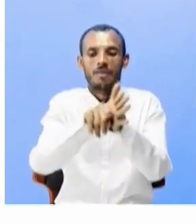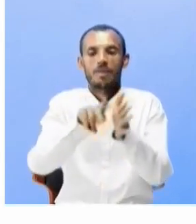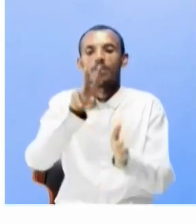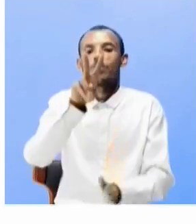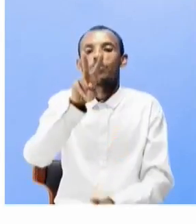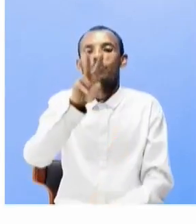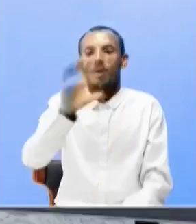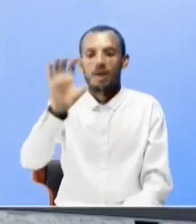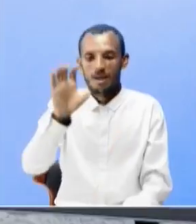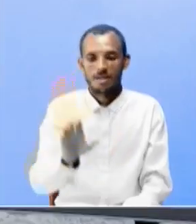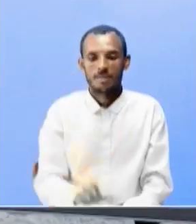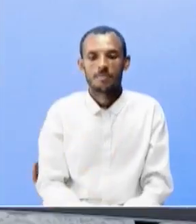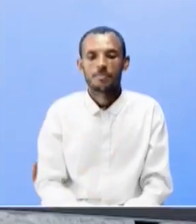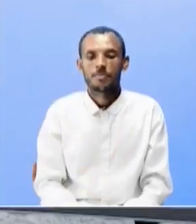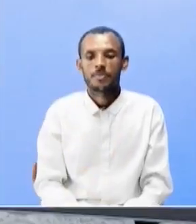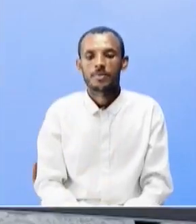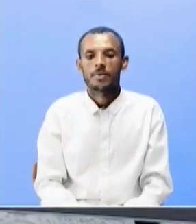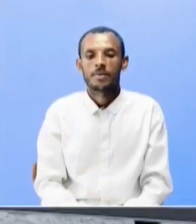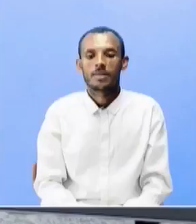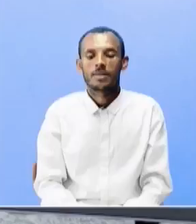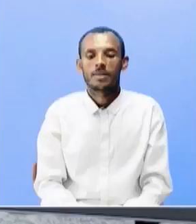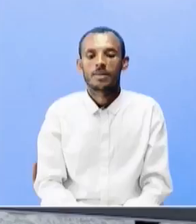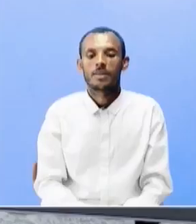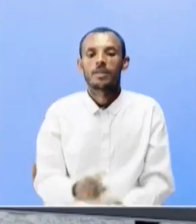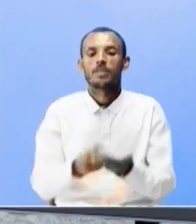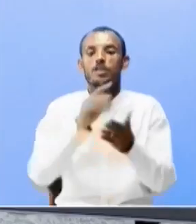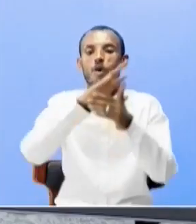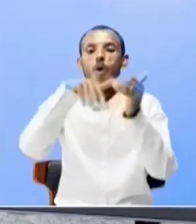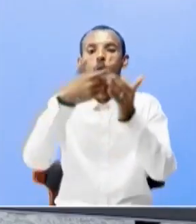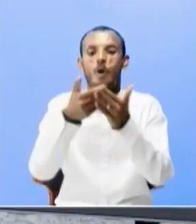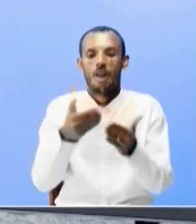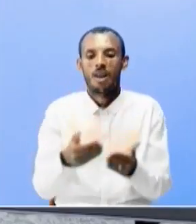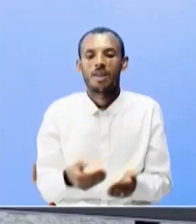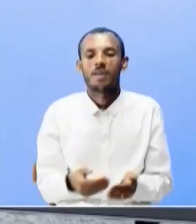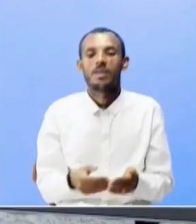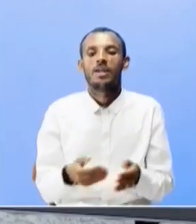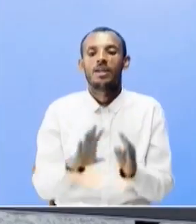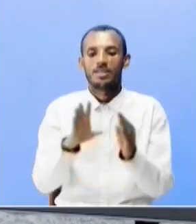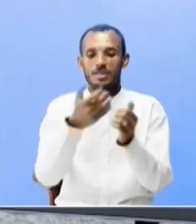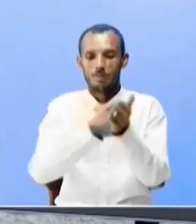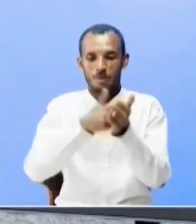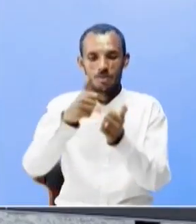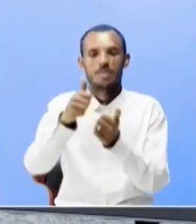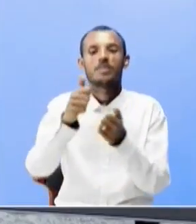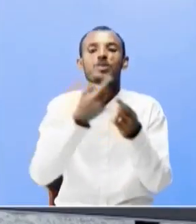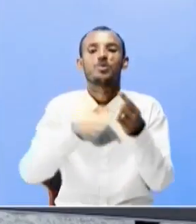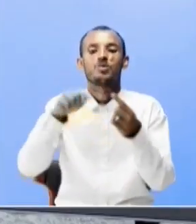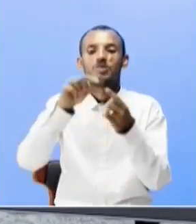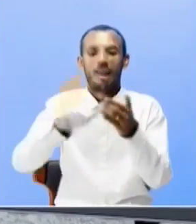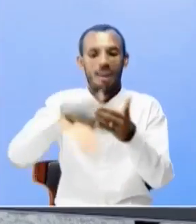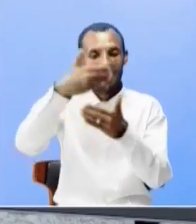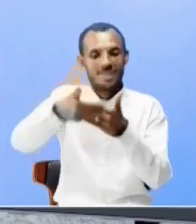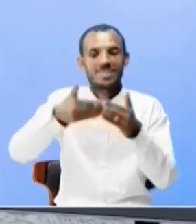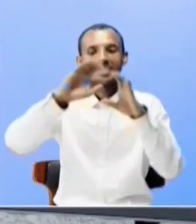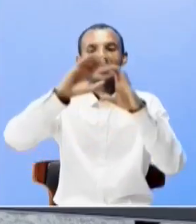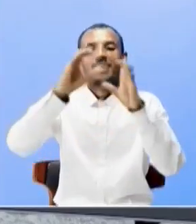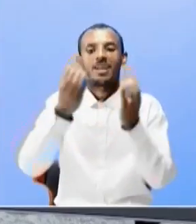200. That's it. This is all. So let's proceed to the next